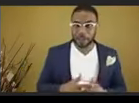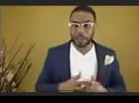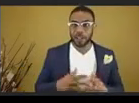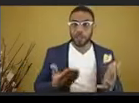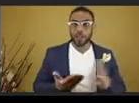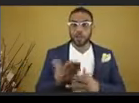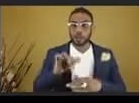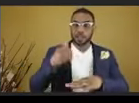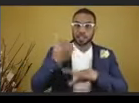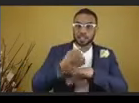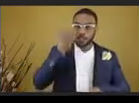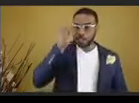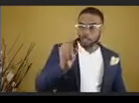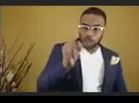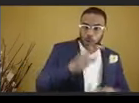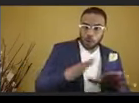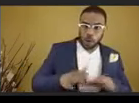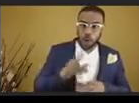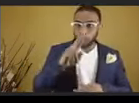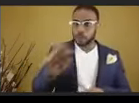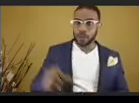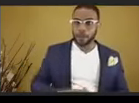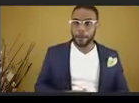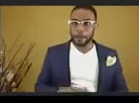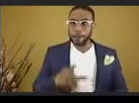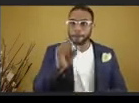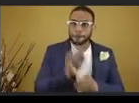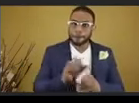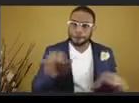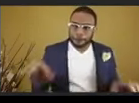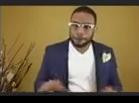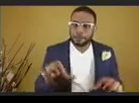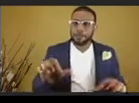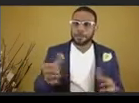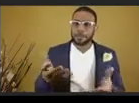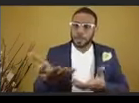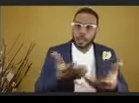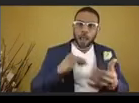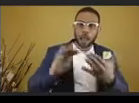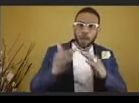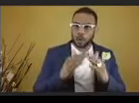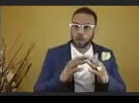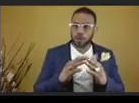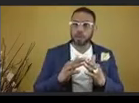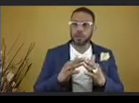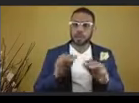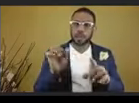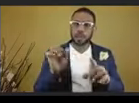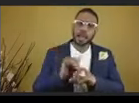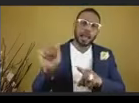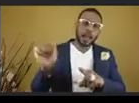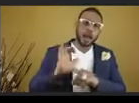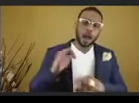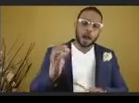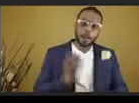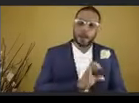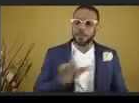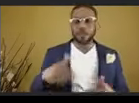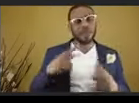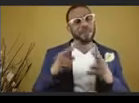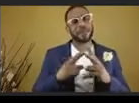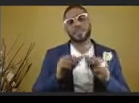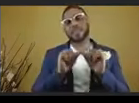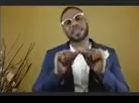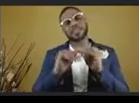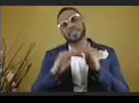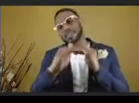the southern region of the United States. You work to activate and engage our communities to exercise our power. I mean, you've been very consistent in